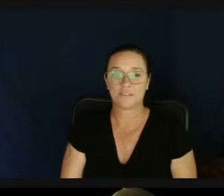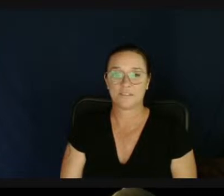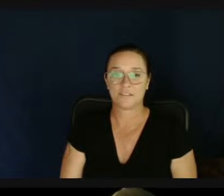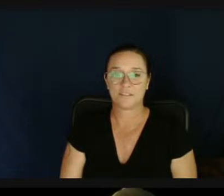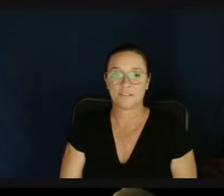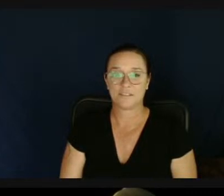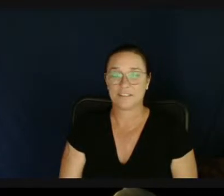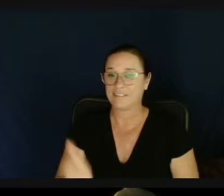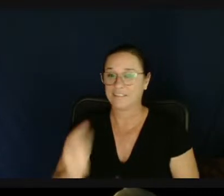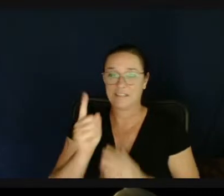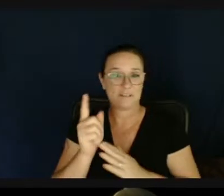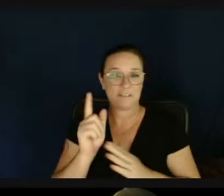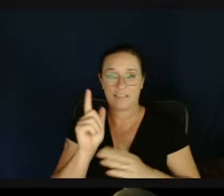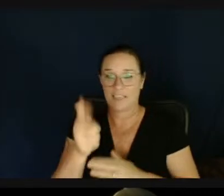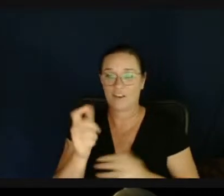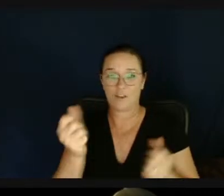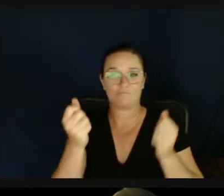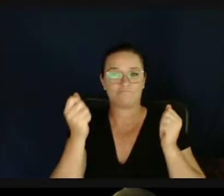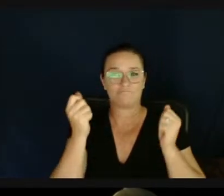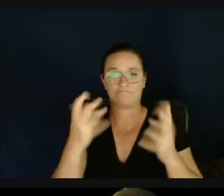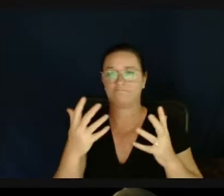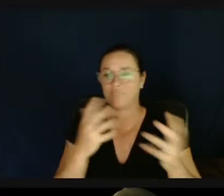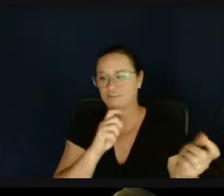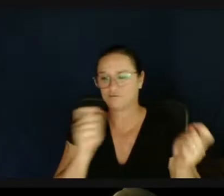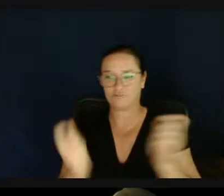Just 10 minutes later, how much it changed.